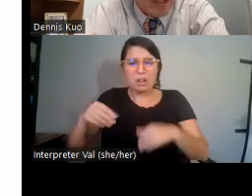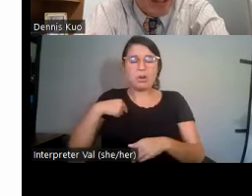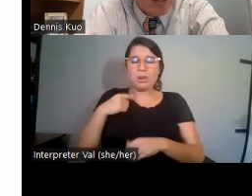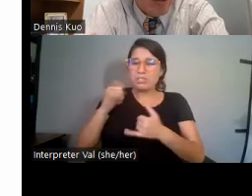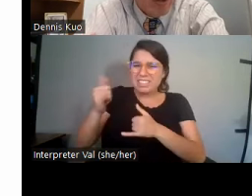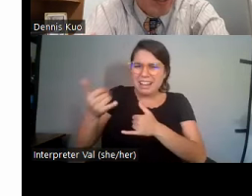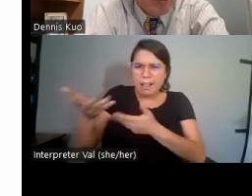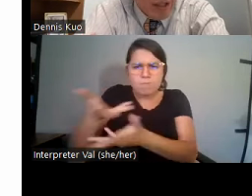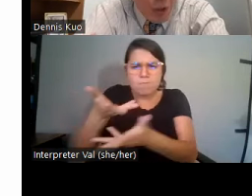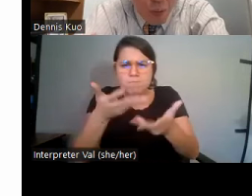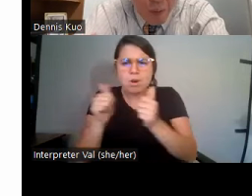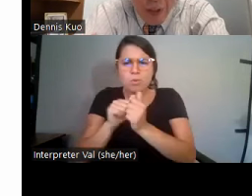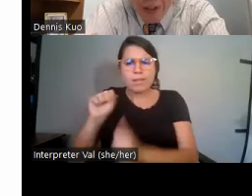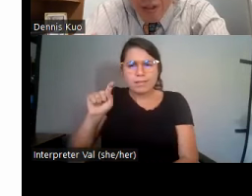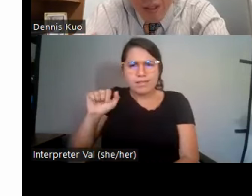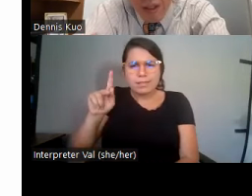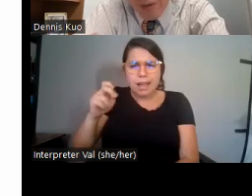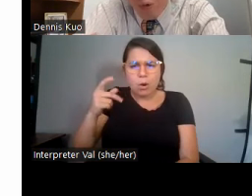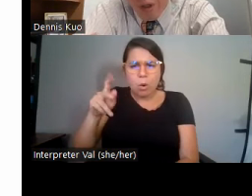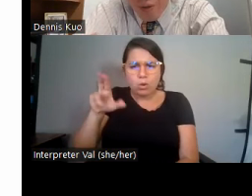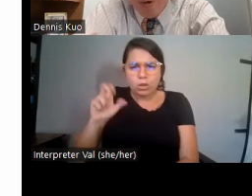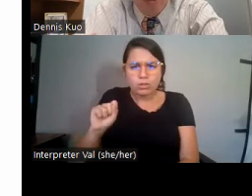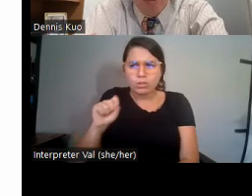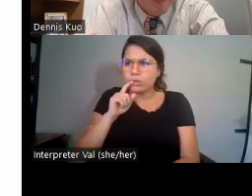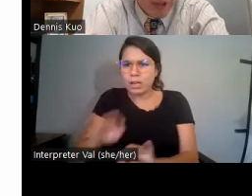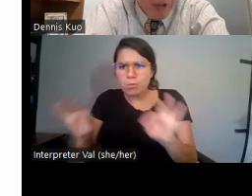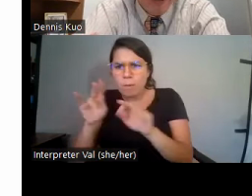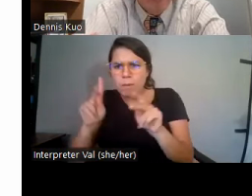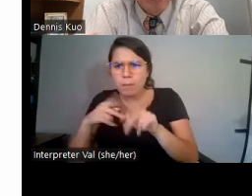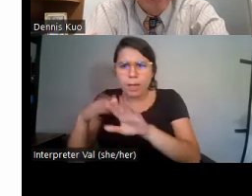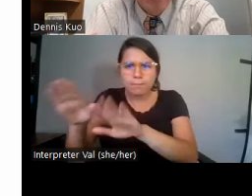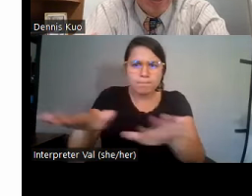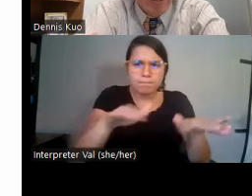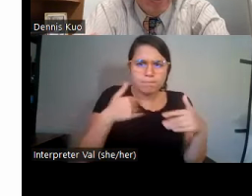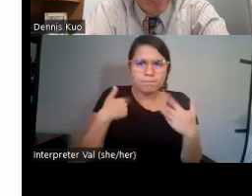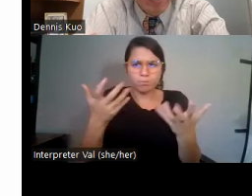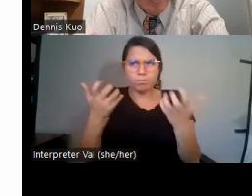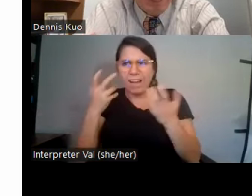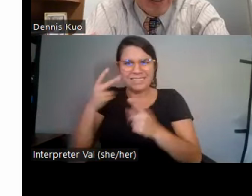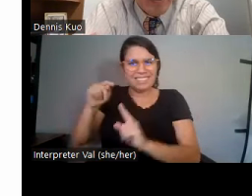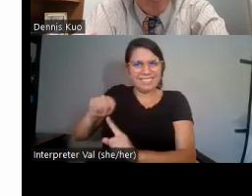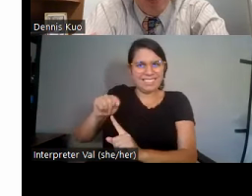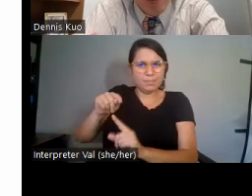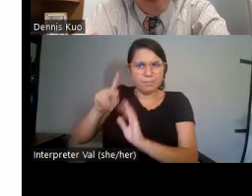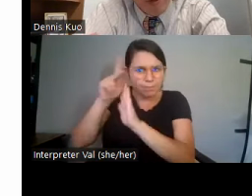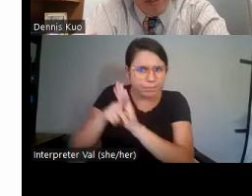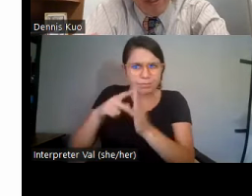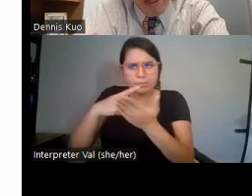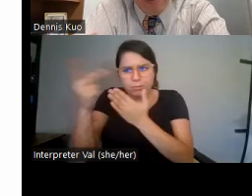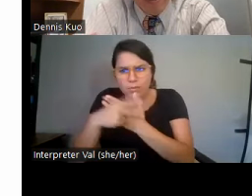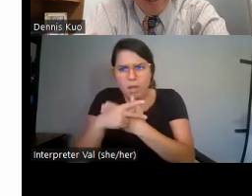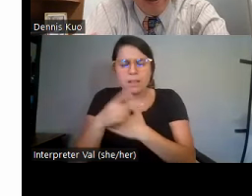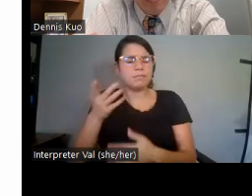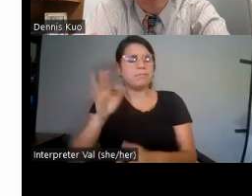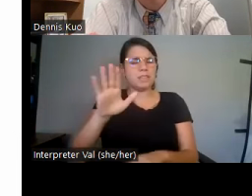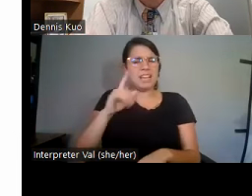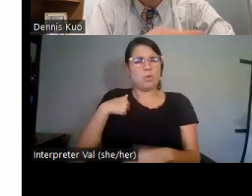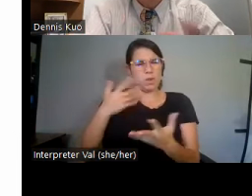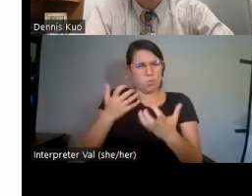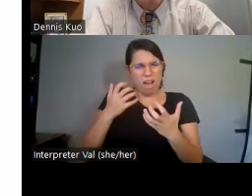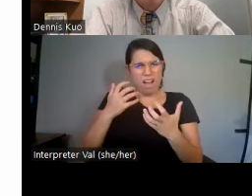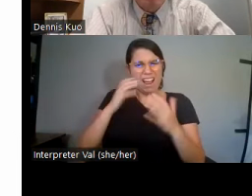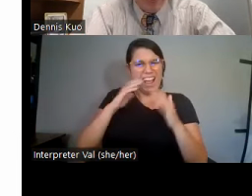it's here. This is what we want to see with our programming, with our policies. Expect these 4 focus areas, expect these